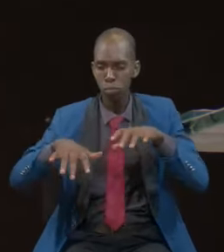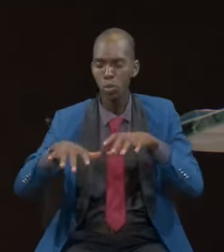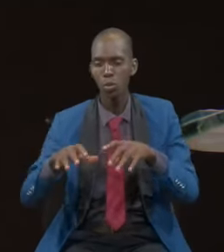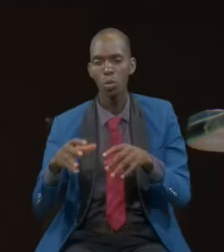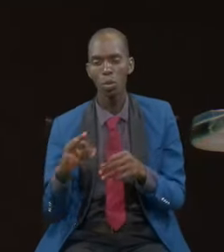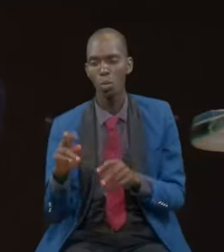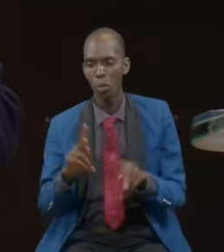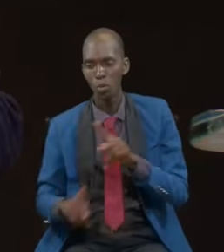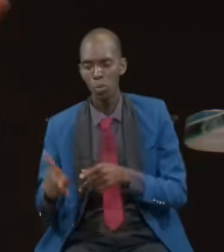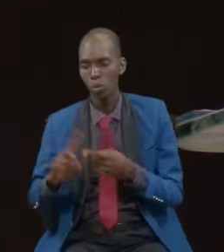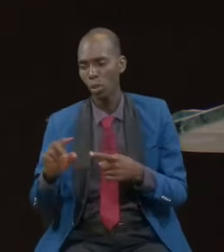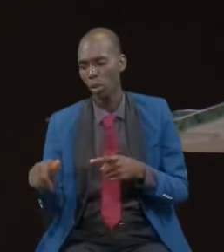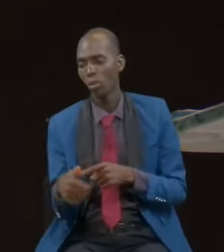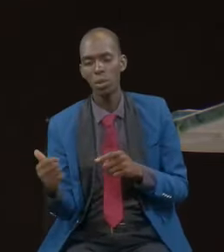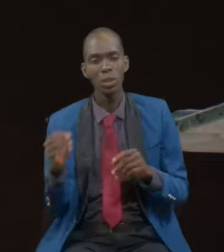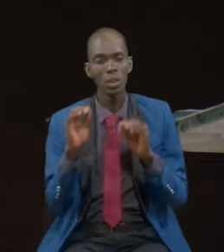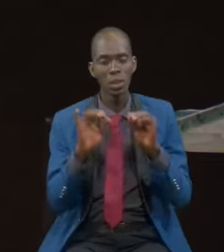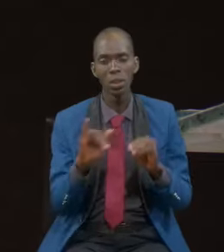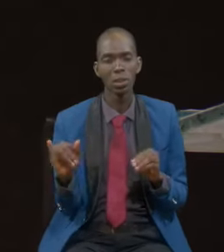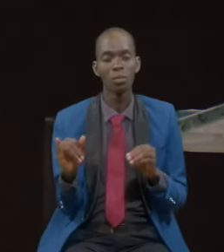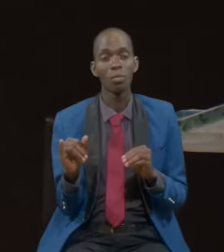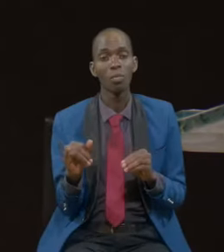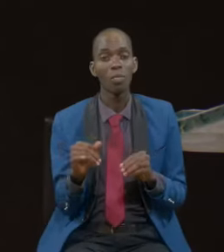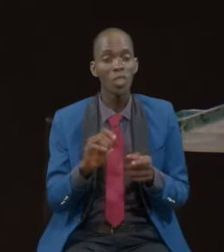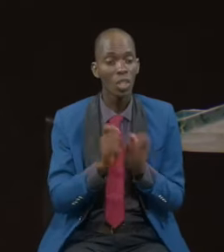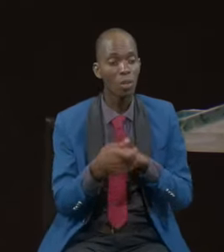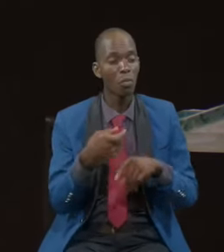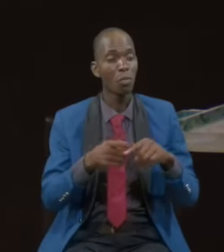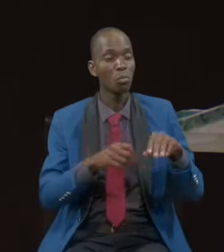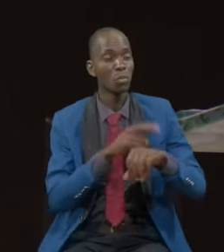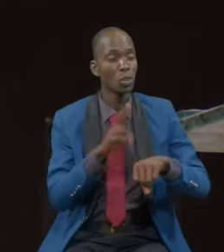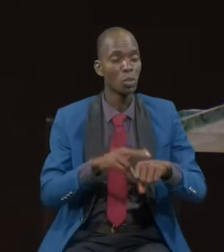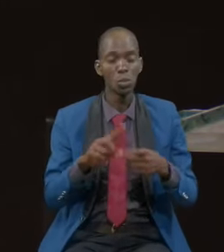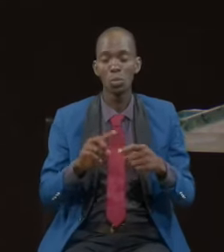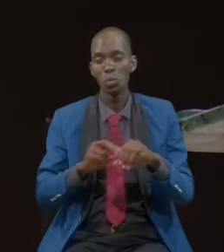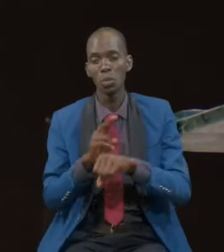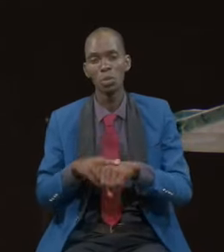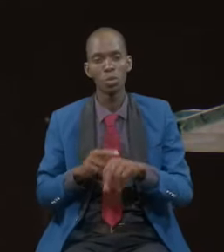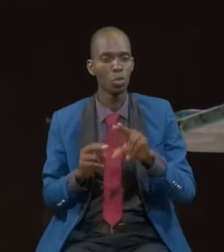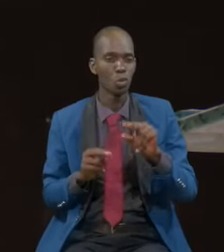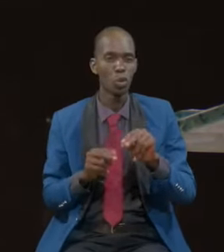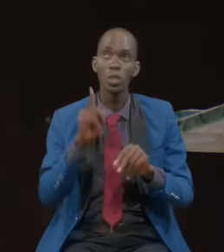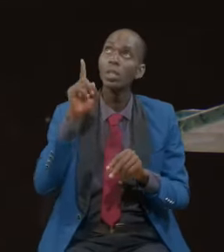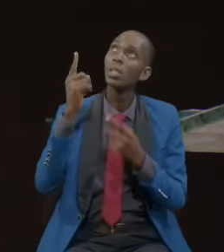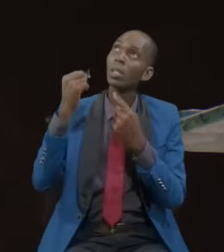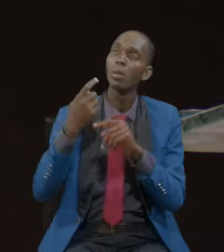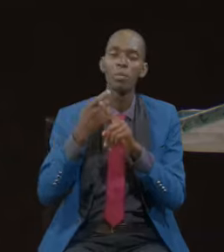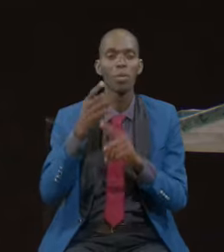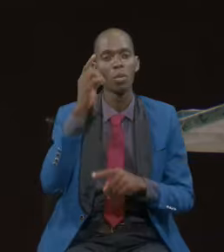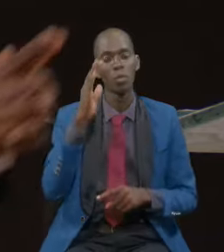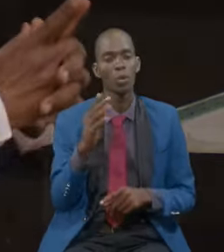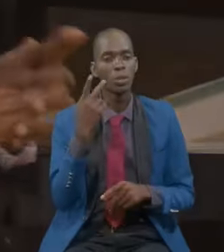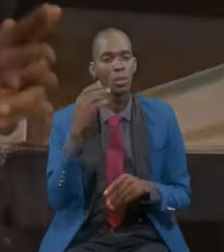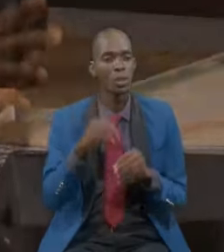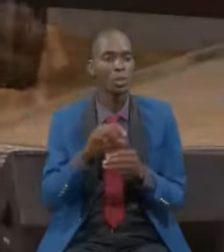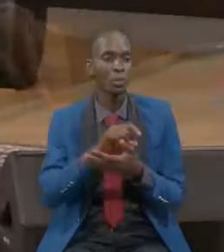congregation, changing from nation to nation. It came from God. Look at verse 34. In verse